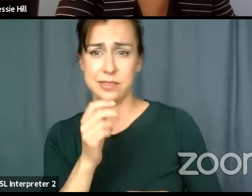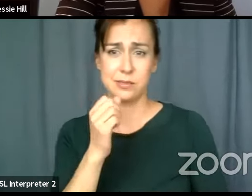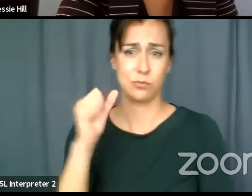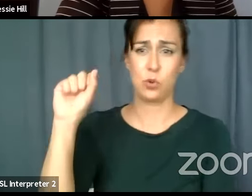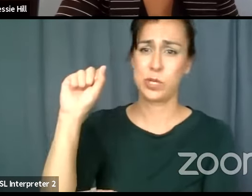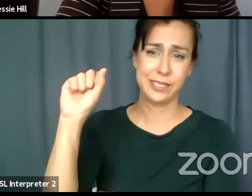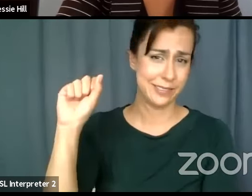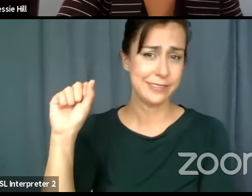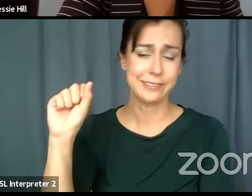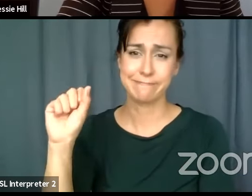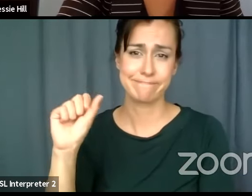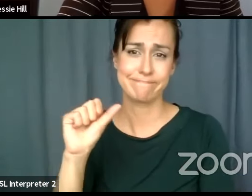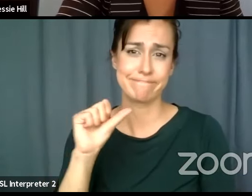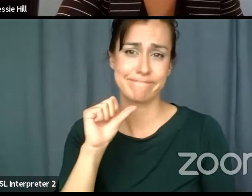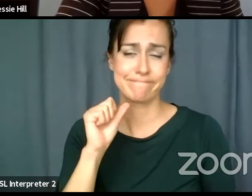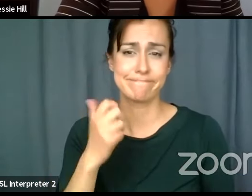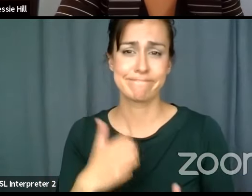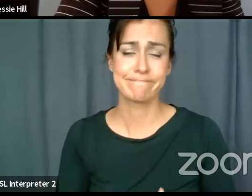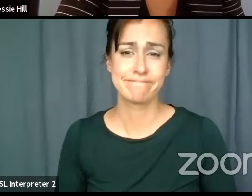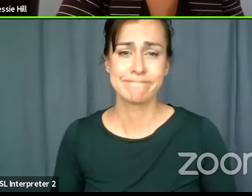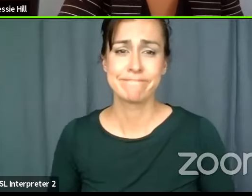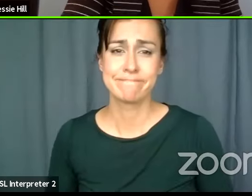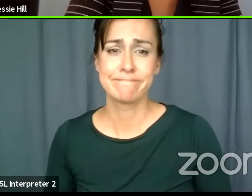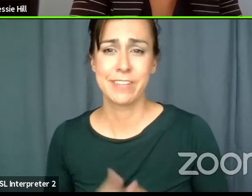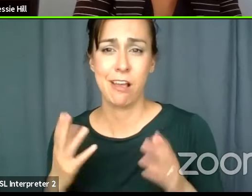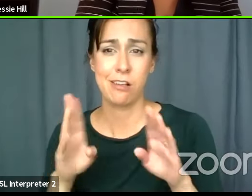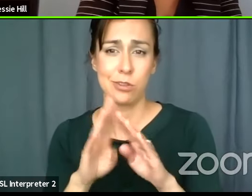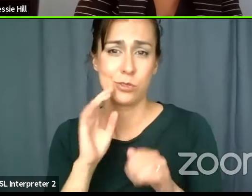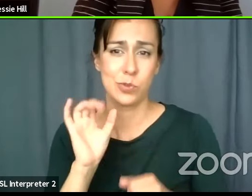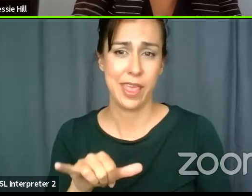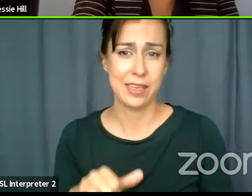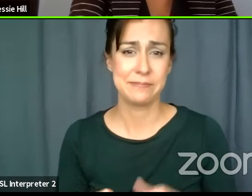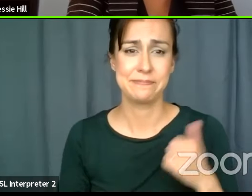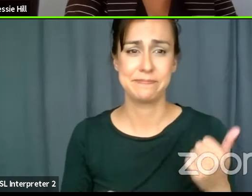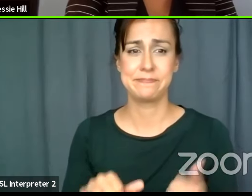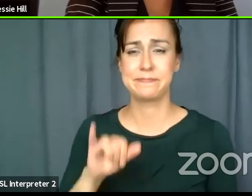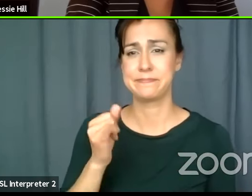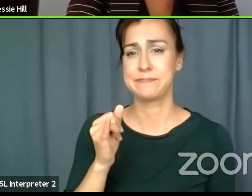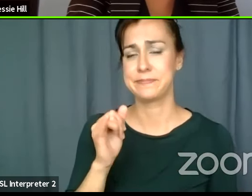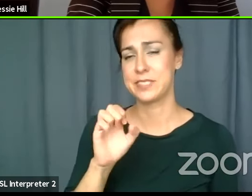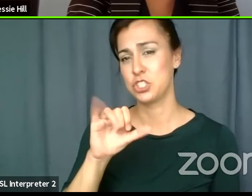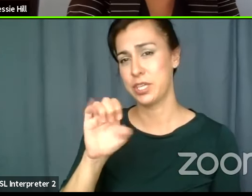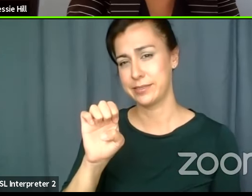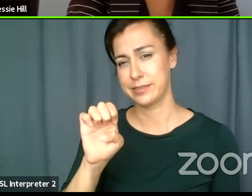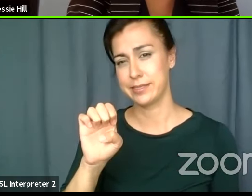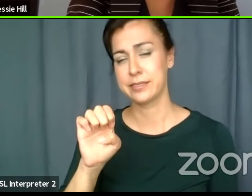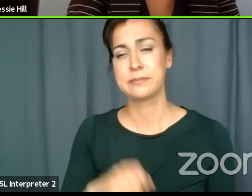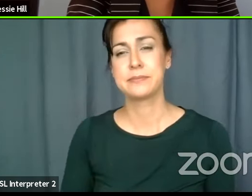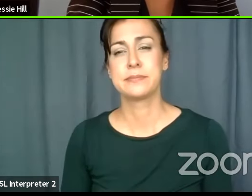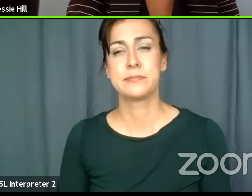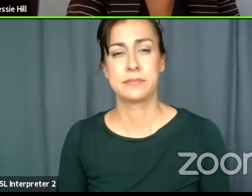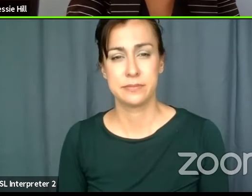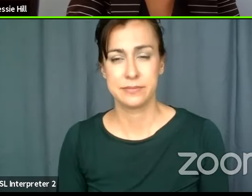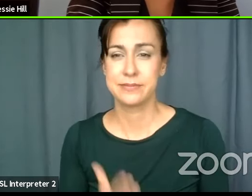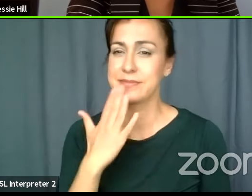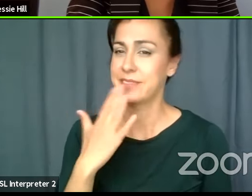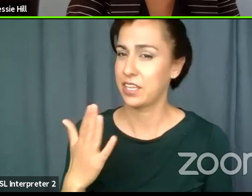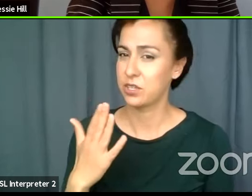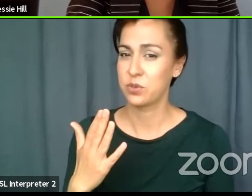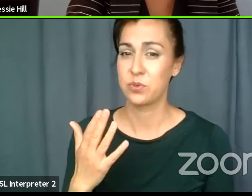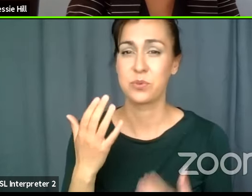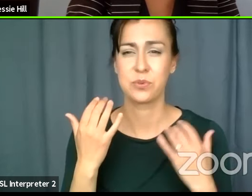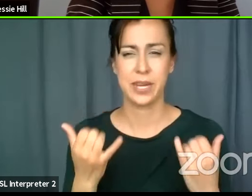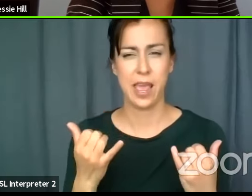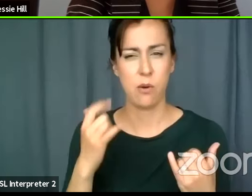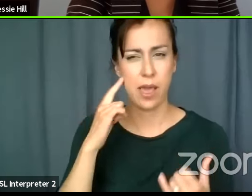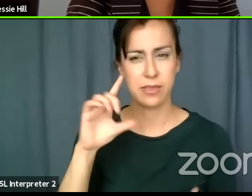it there and Jessie. Thank you. So I wanna turn it over, I guess Claudine was